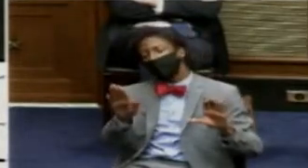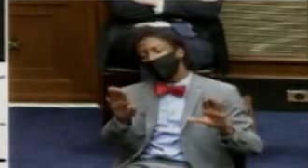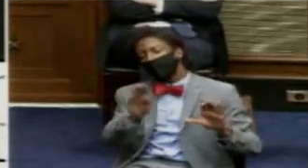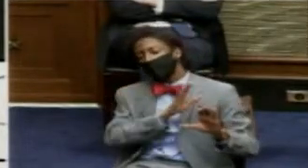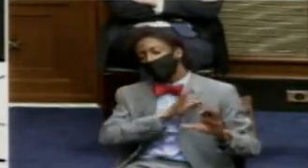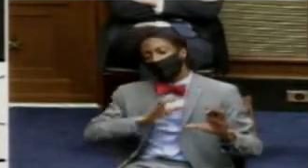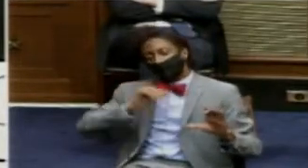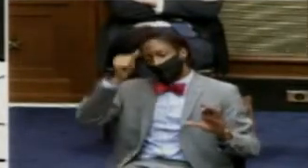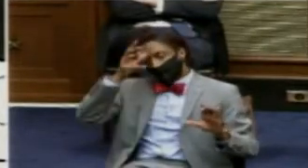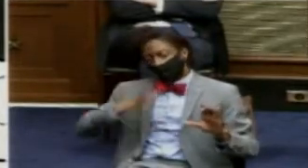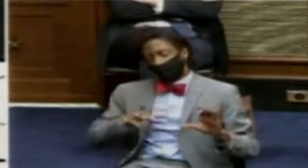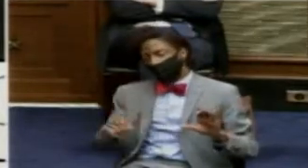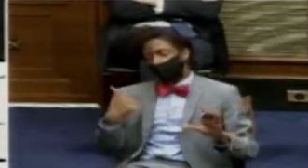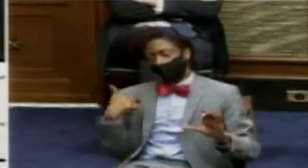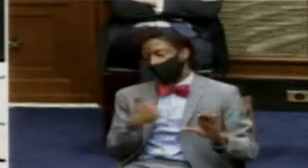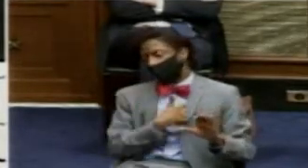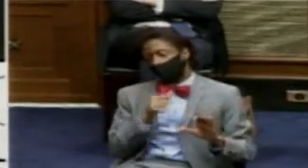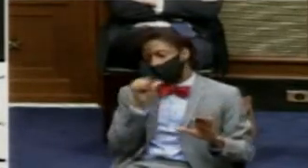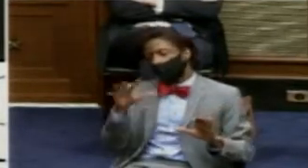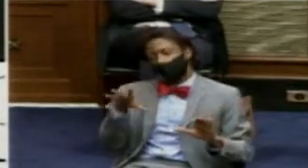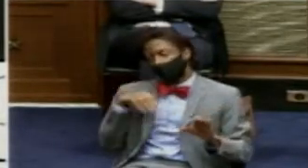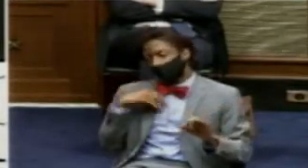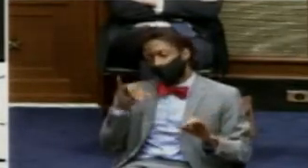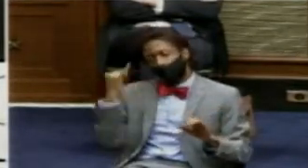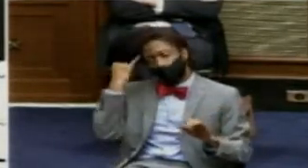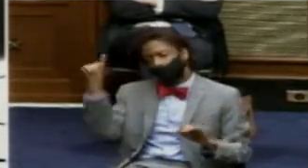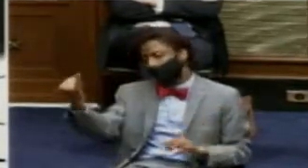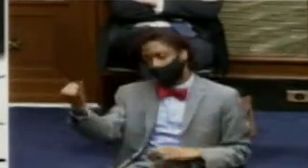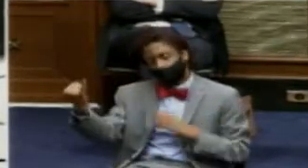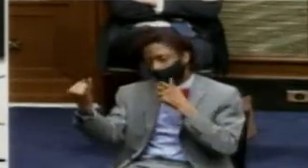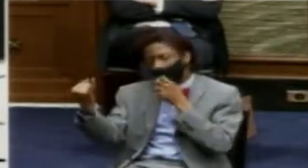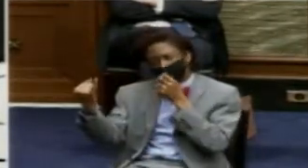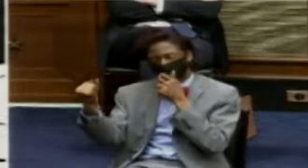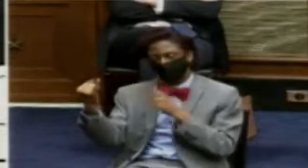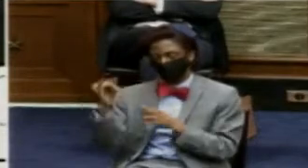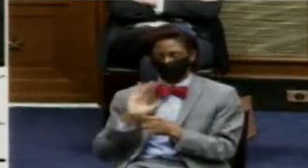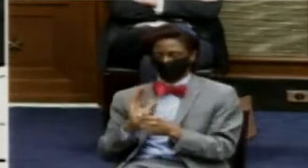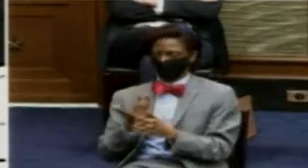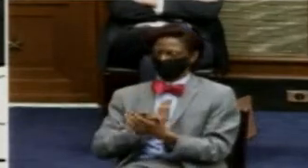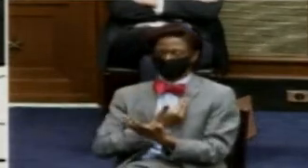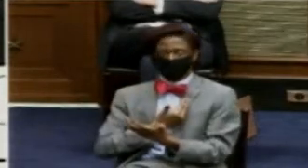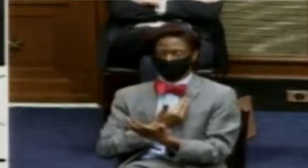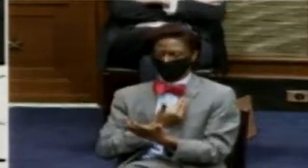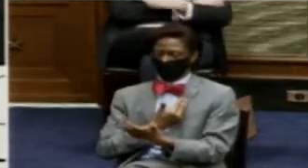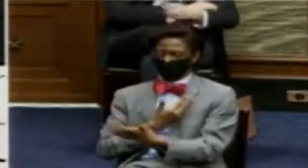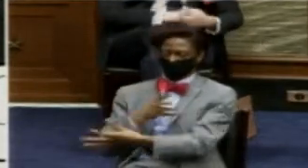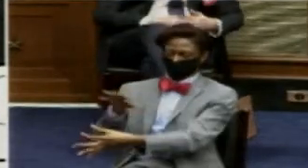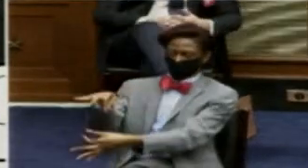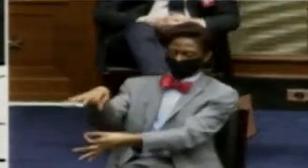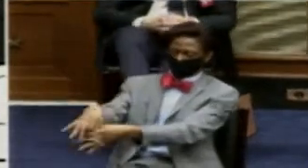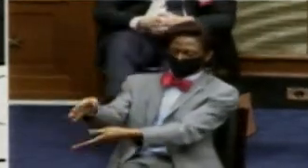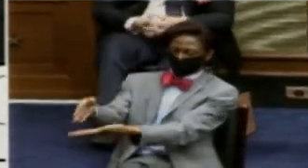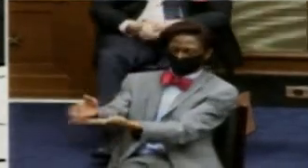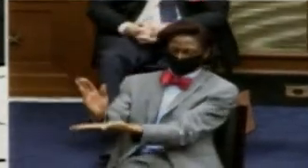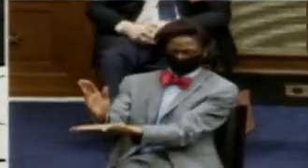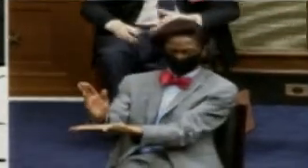Congressman, we don't accept the notion that our enfranchisement is dependent